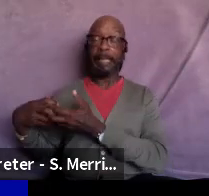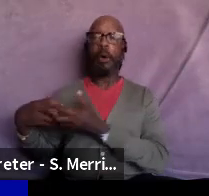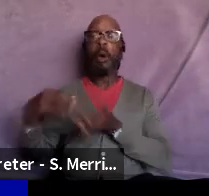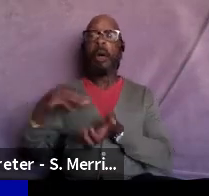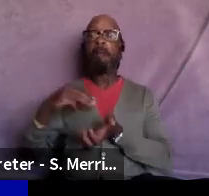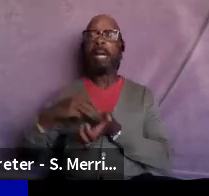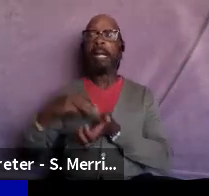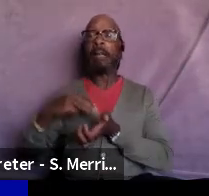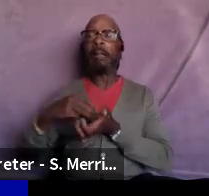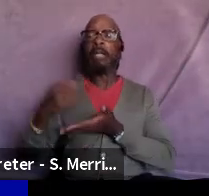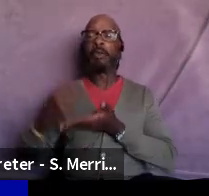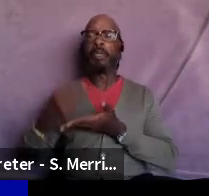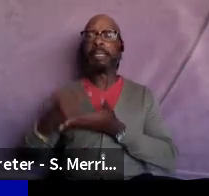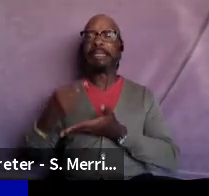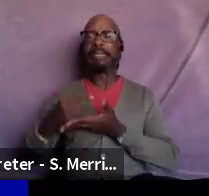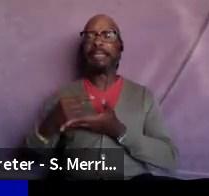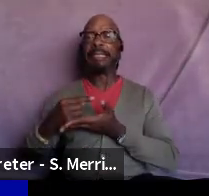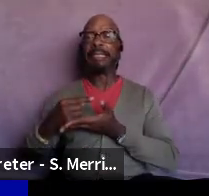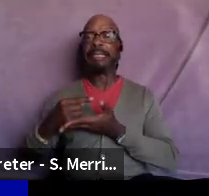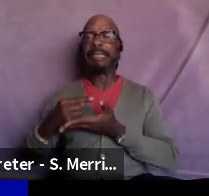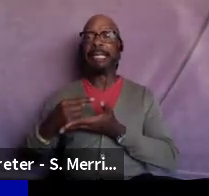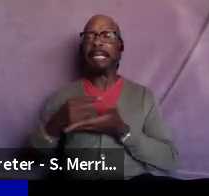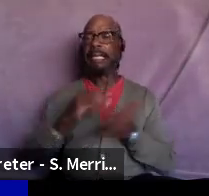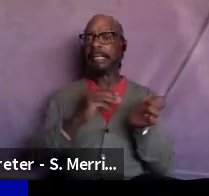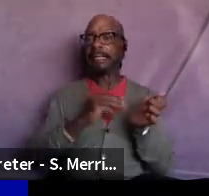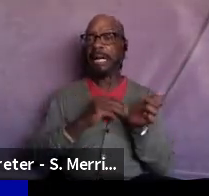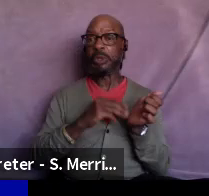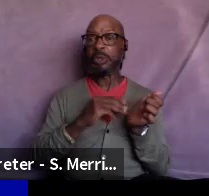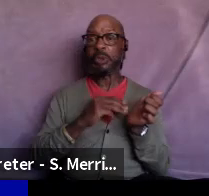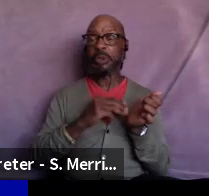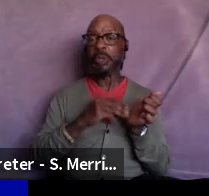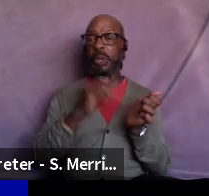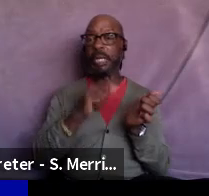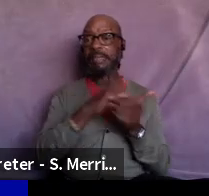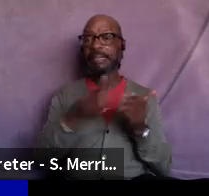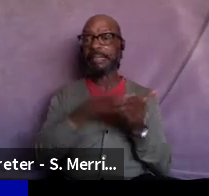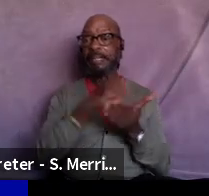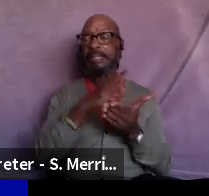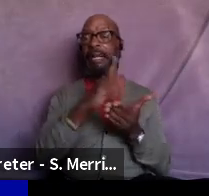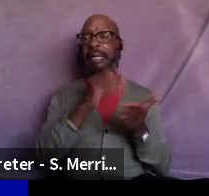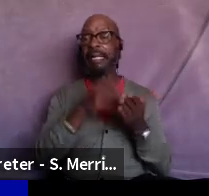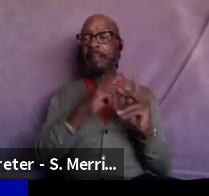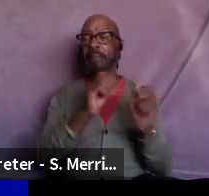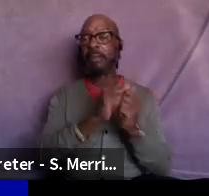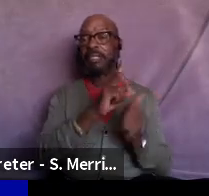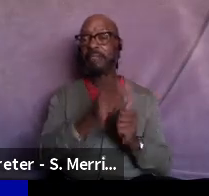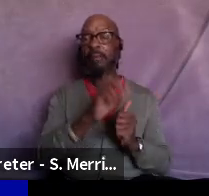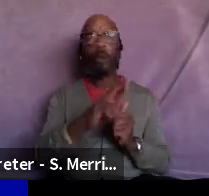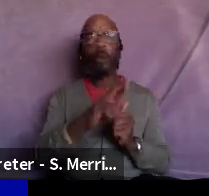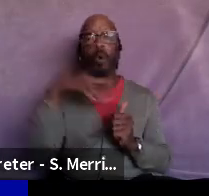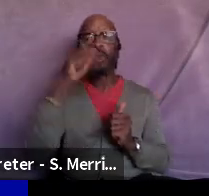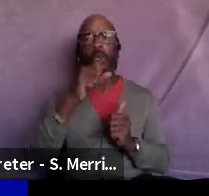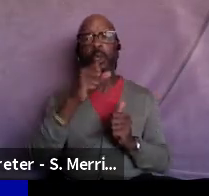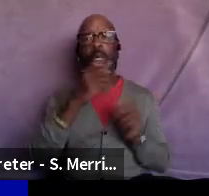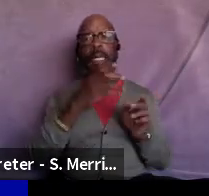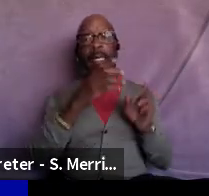not, that doctors are not discriminating against individuals with disabilities or individuals who are older.